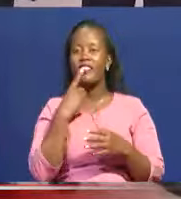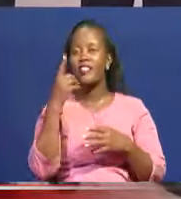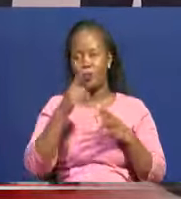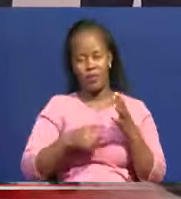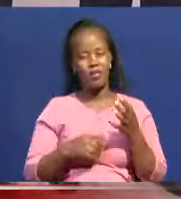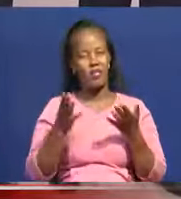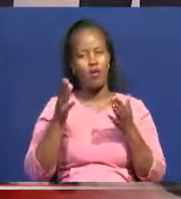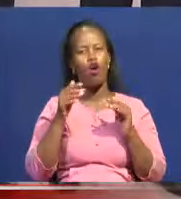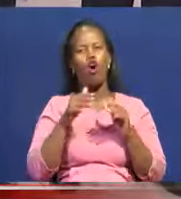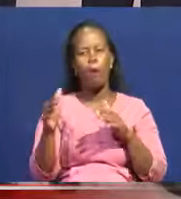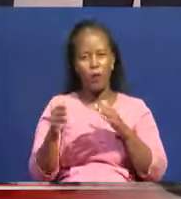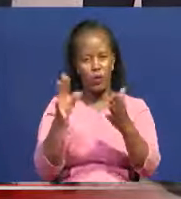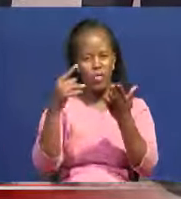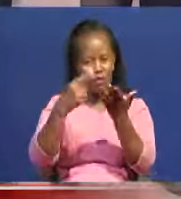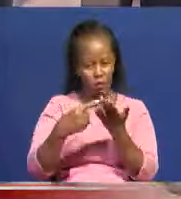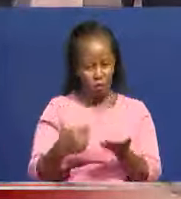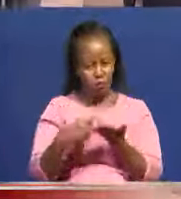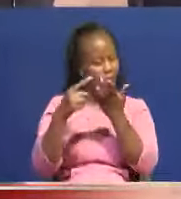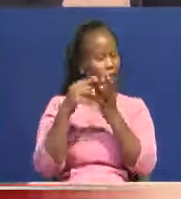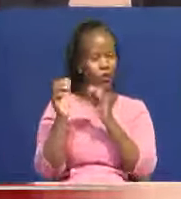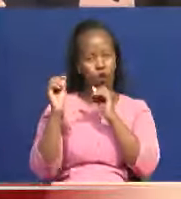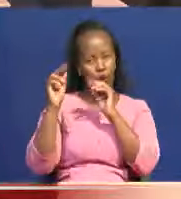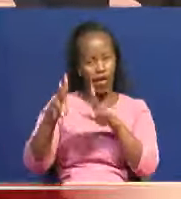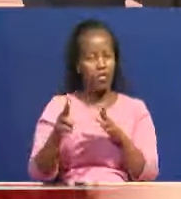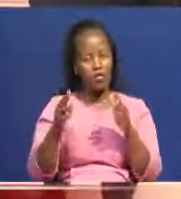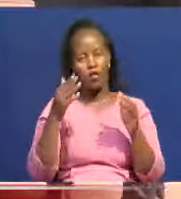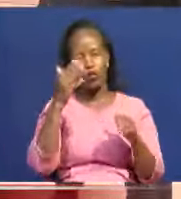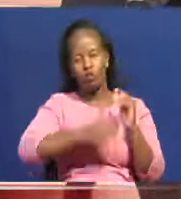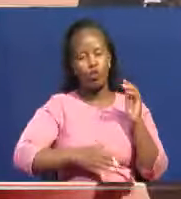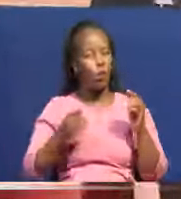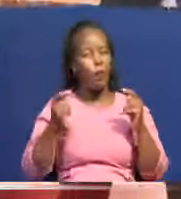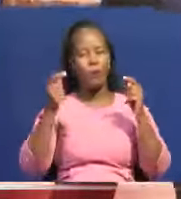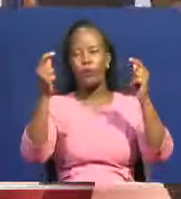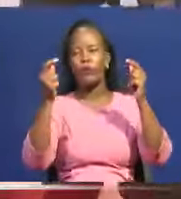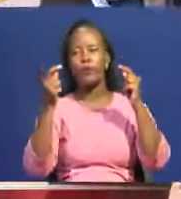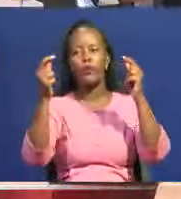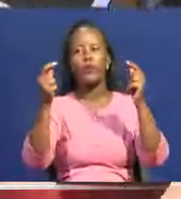ya majadiliano ingalipo ili kuepusha mgomo. Kasi cha Namasha, Darubini.